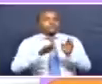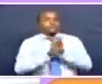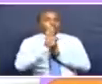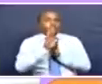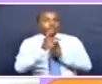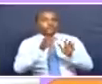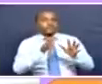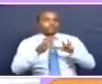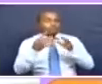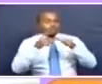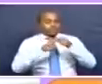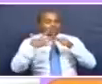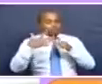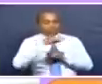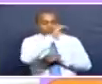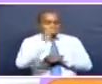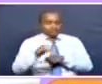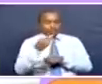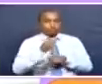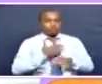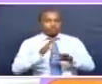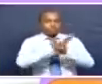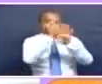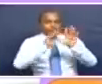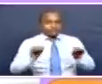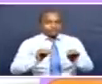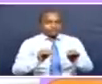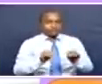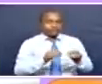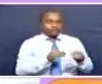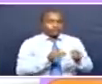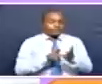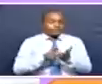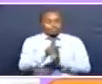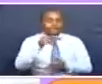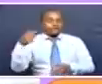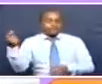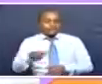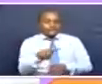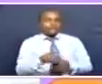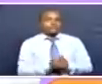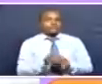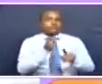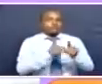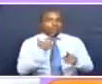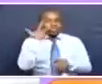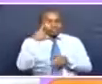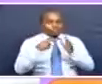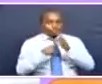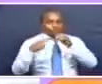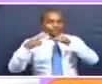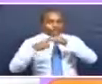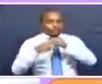65% of the budget of Tharaka Nithi County goes to salaries. Out of the 3.7 billion that we received this financial